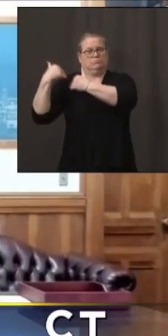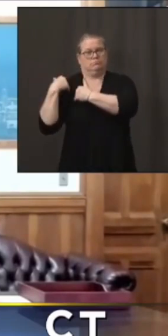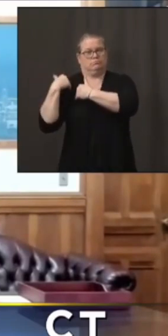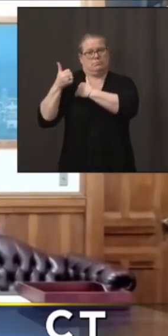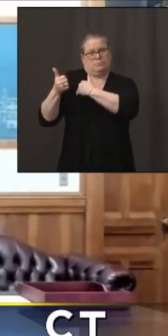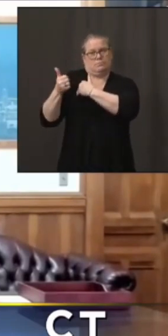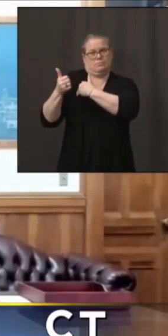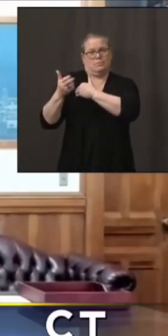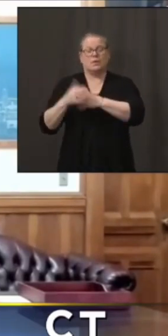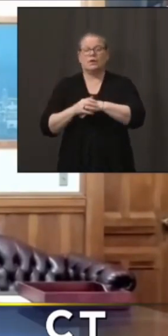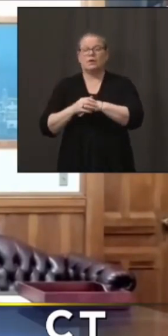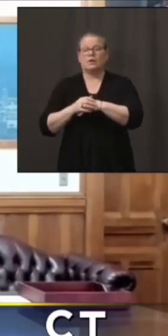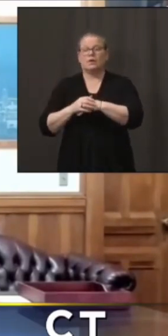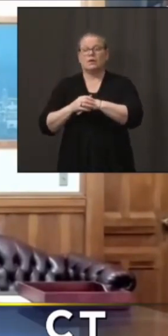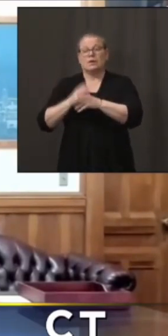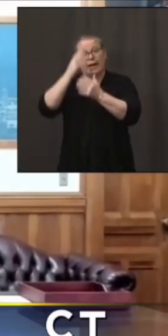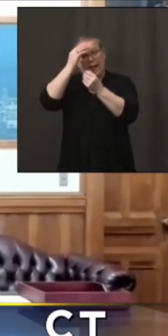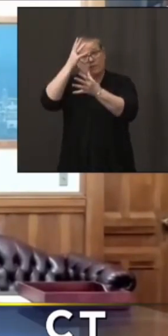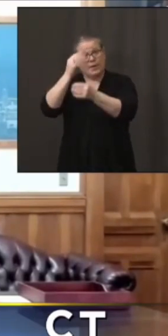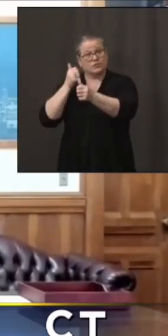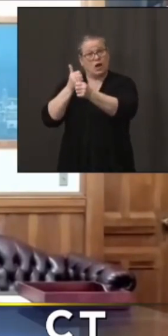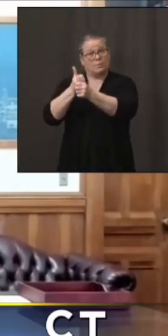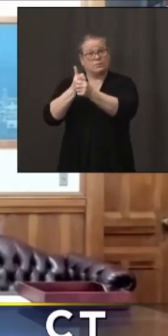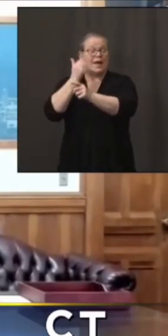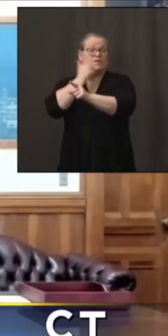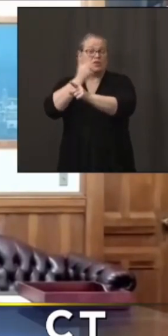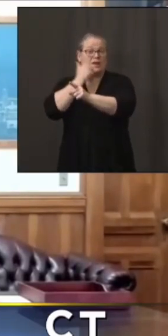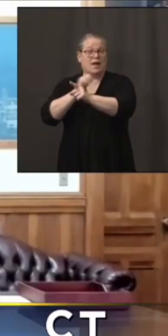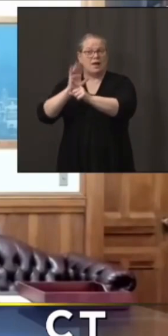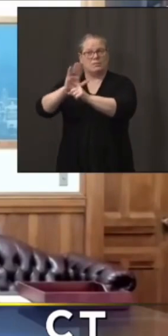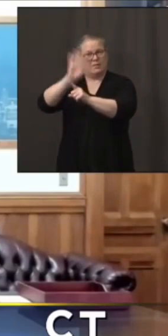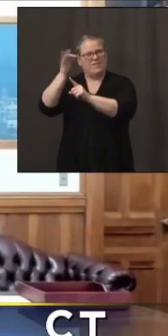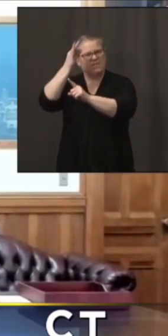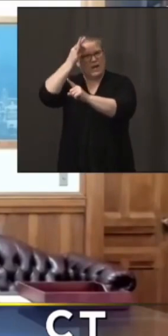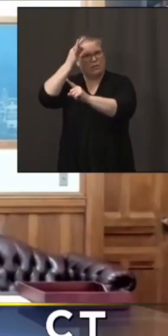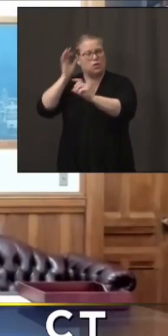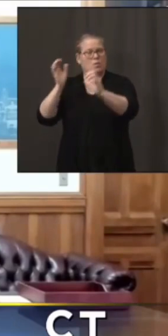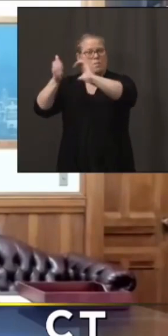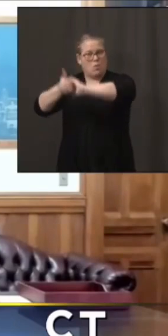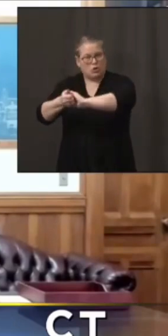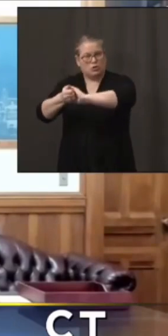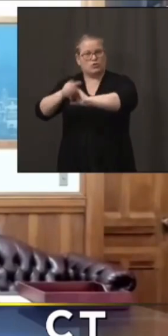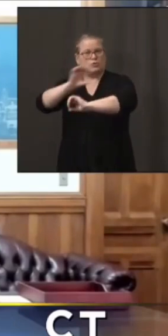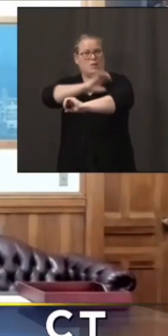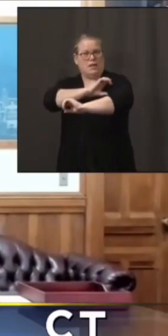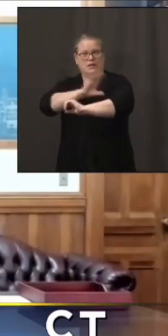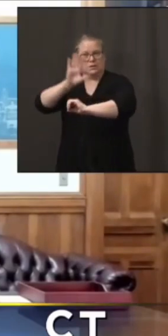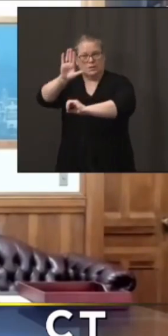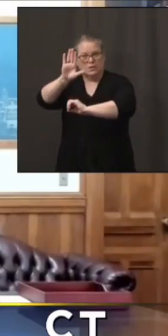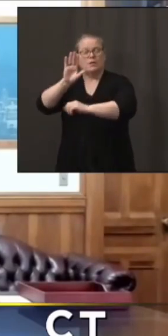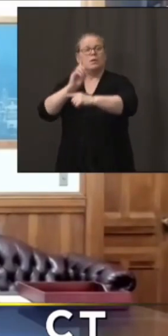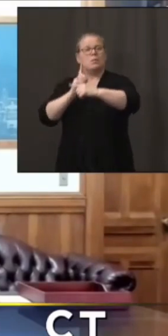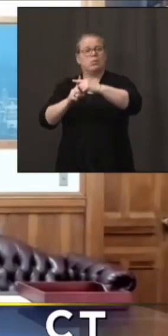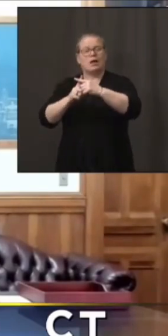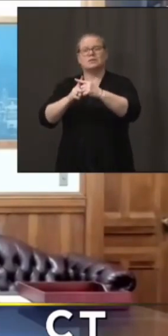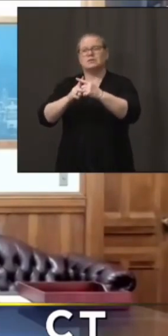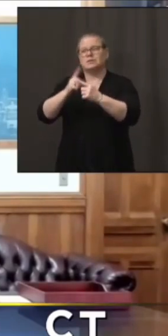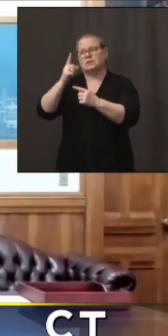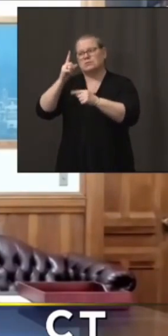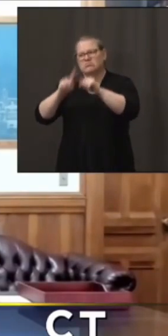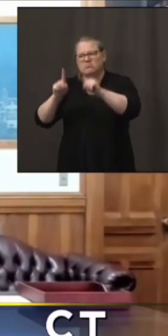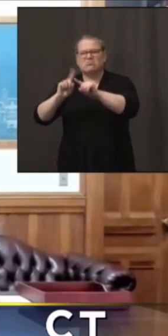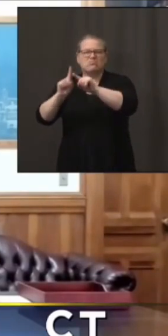been receiving daily updates from their federal partners, as well as participating in various calls and